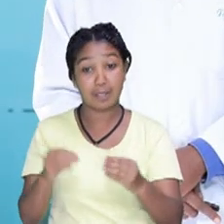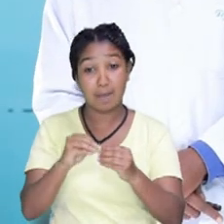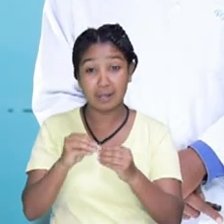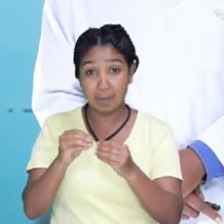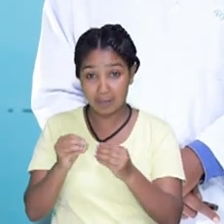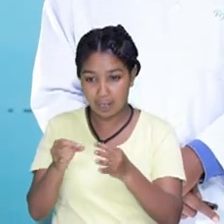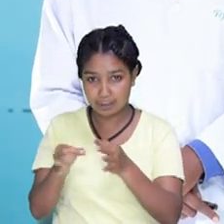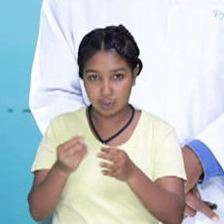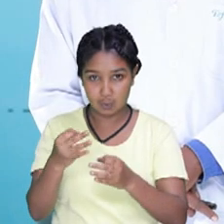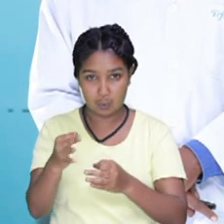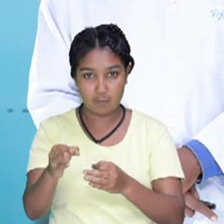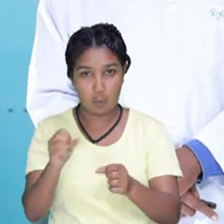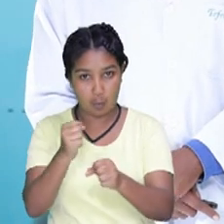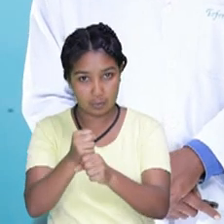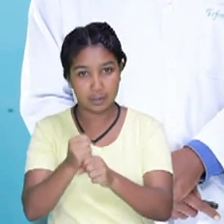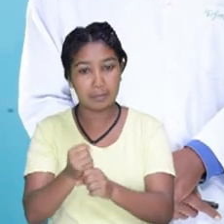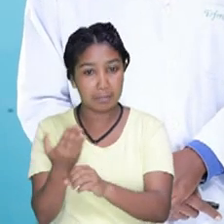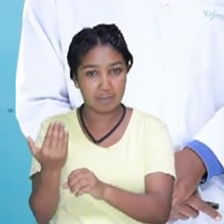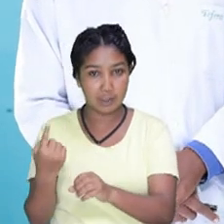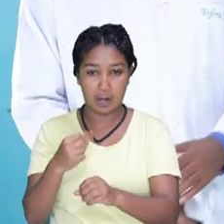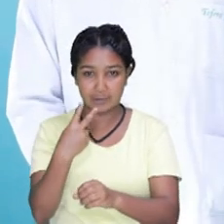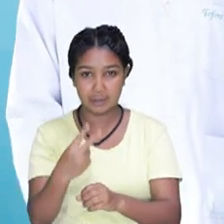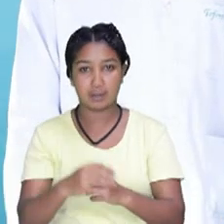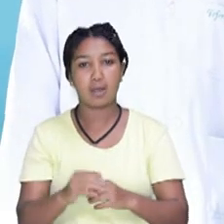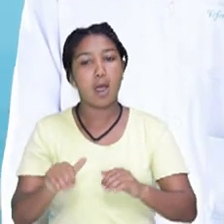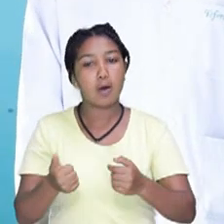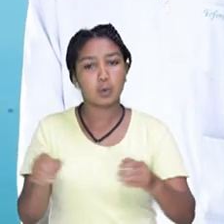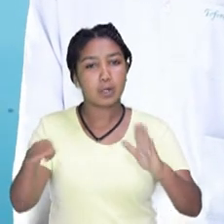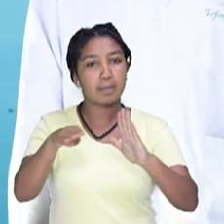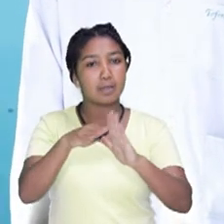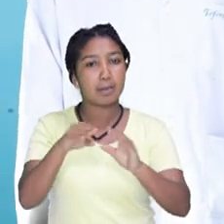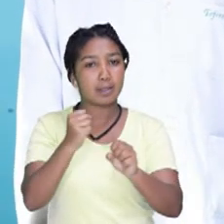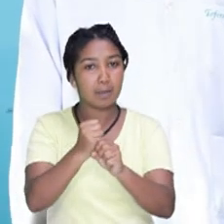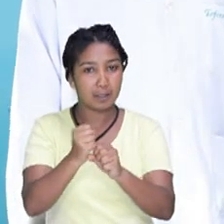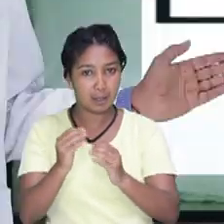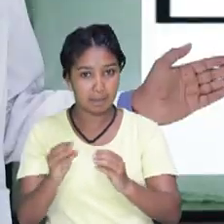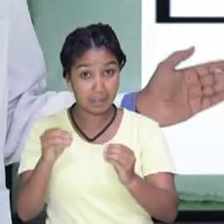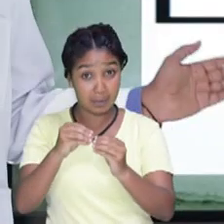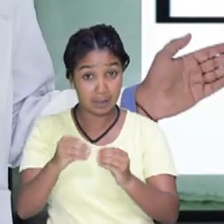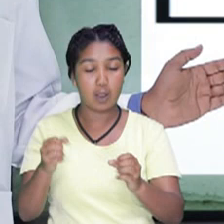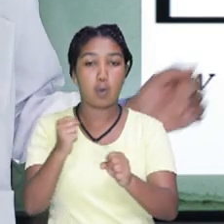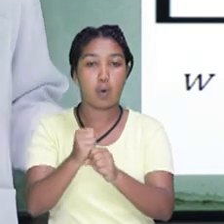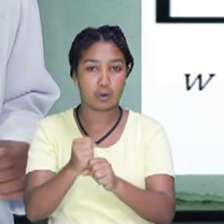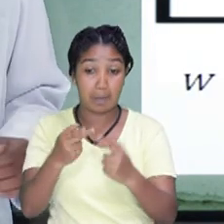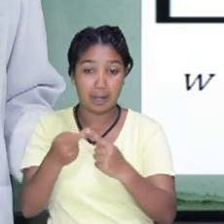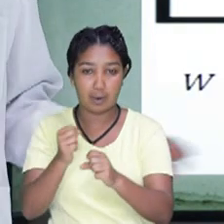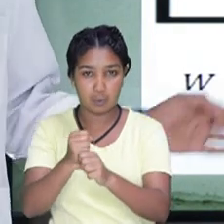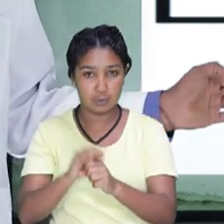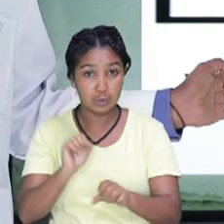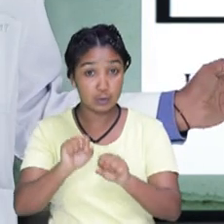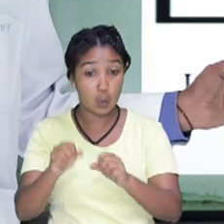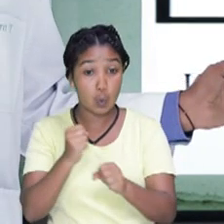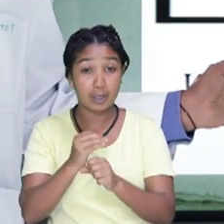mathematical expression of work. Previously we have seen how to represent mathematically work, mechanical work.